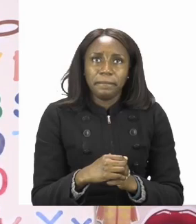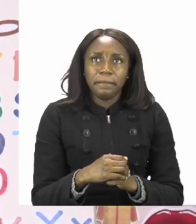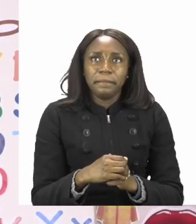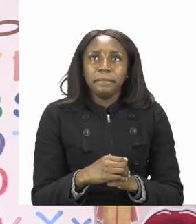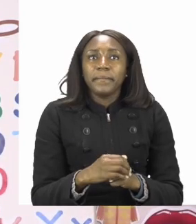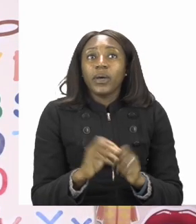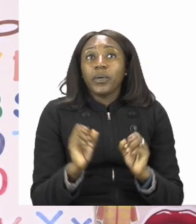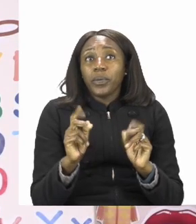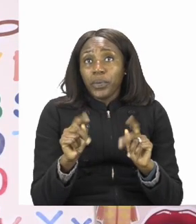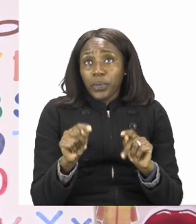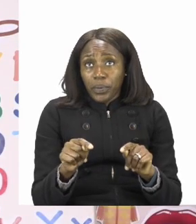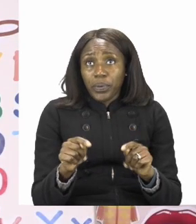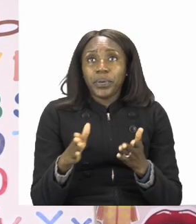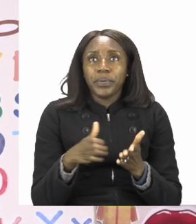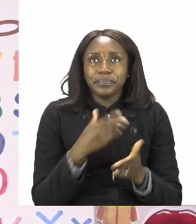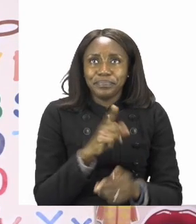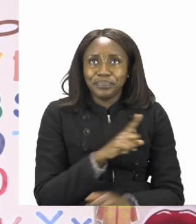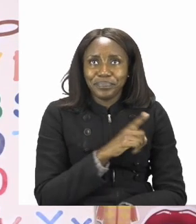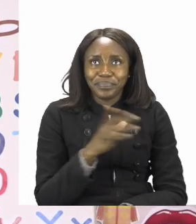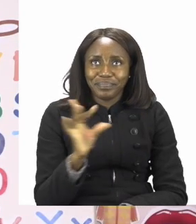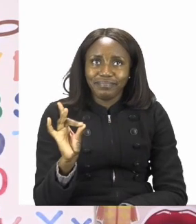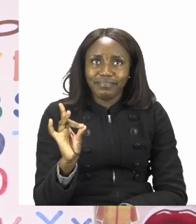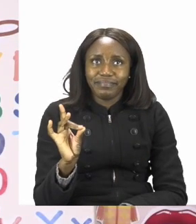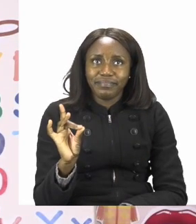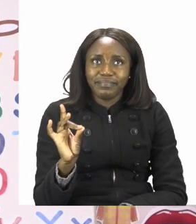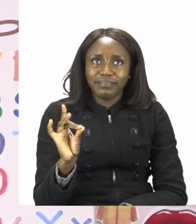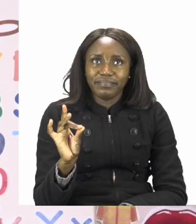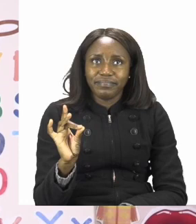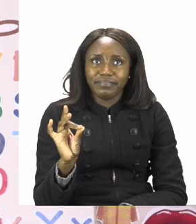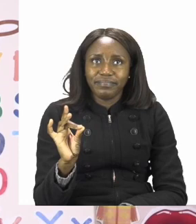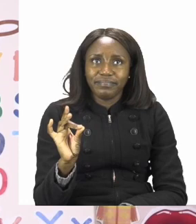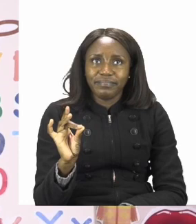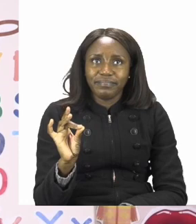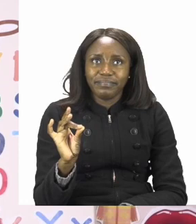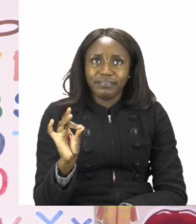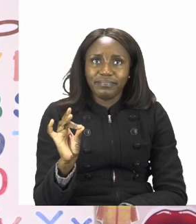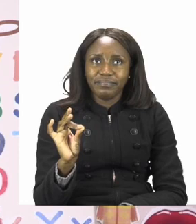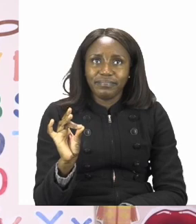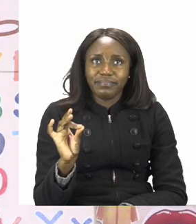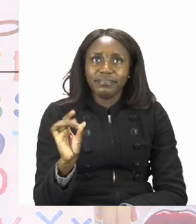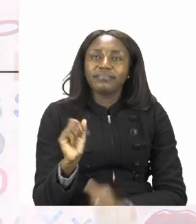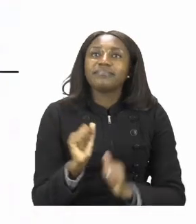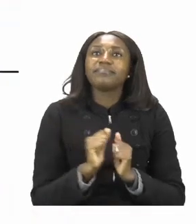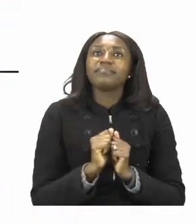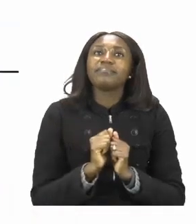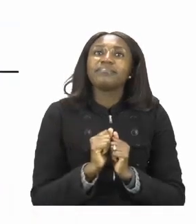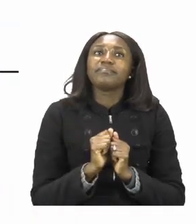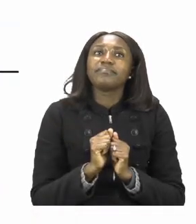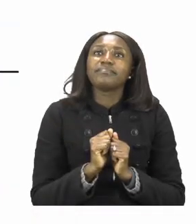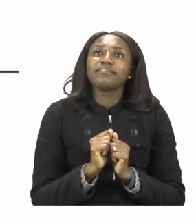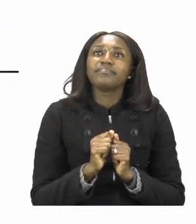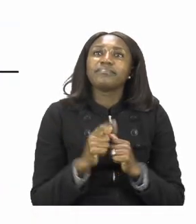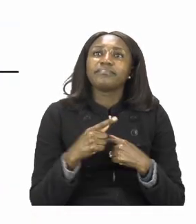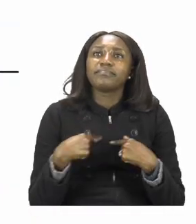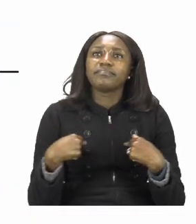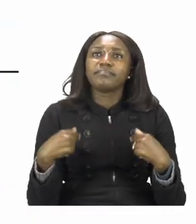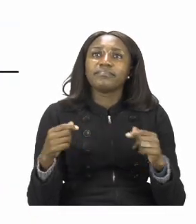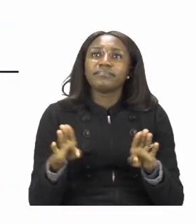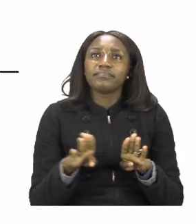Now, boys and girls, let's move on to the next page, page 18. On page 18, we are going to be